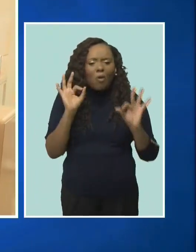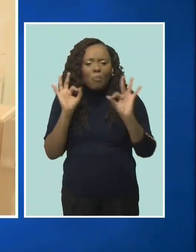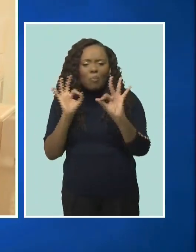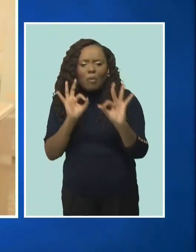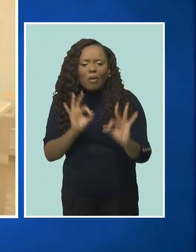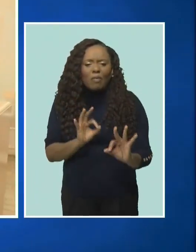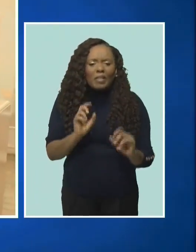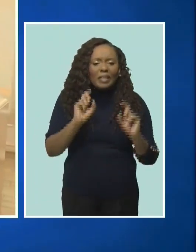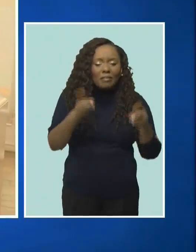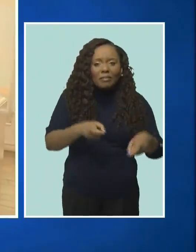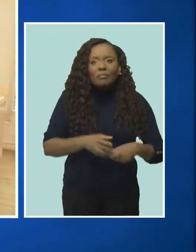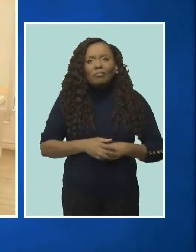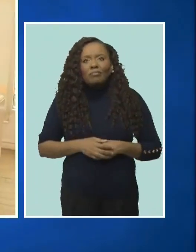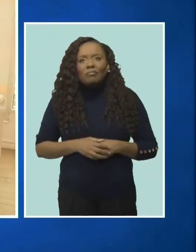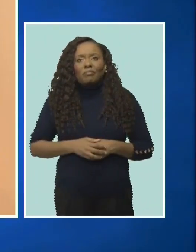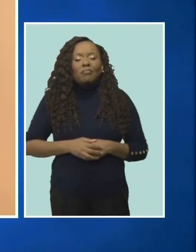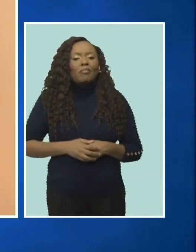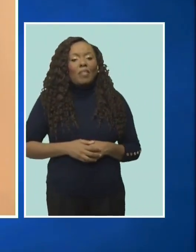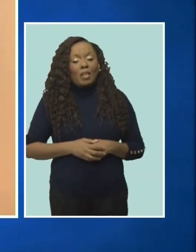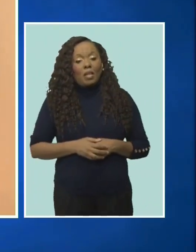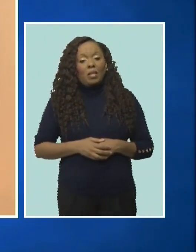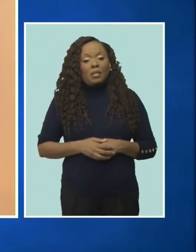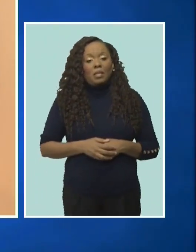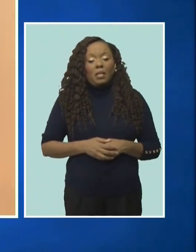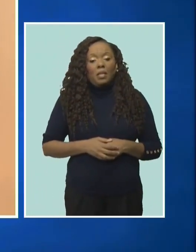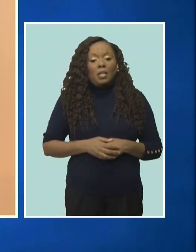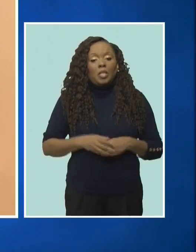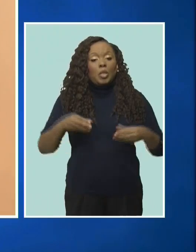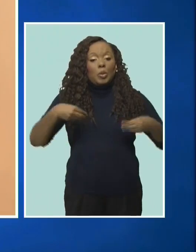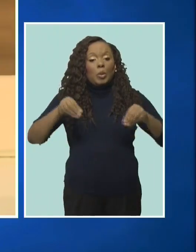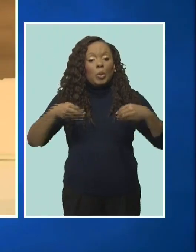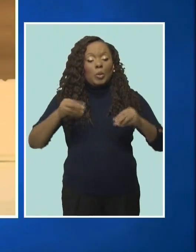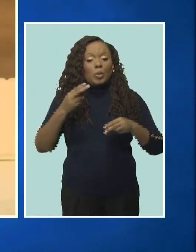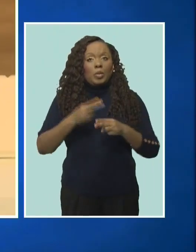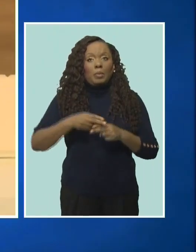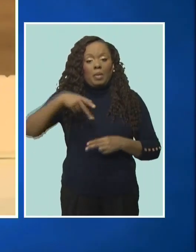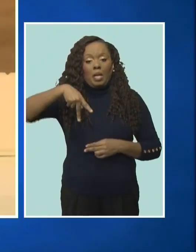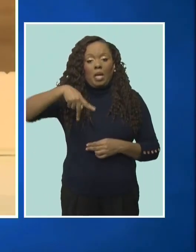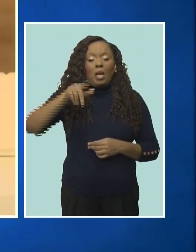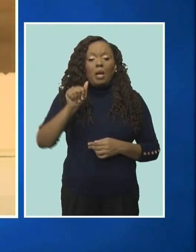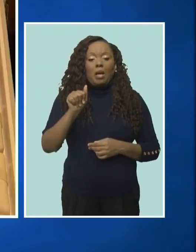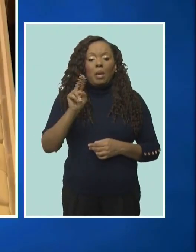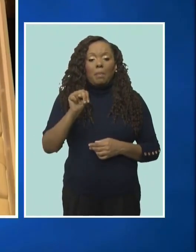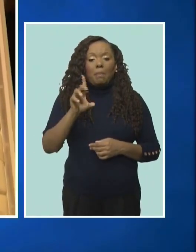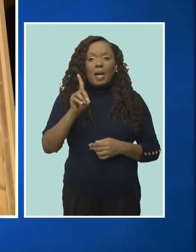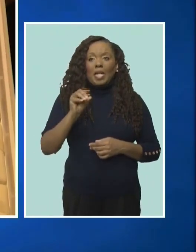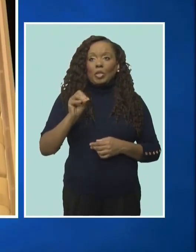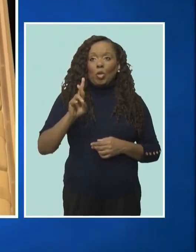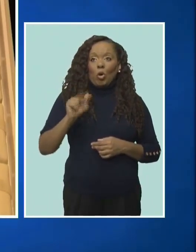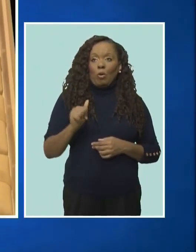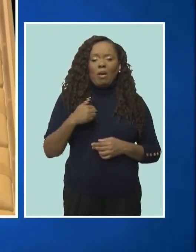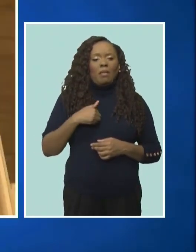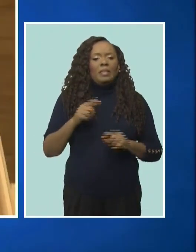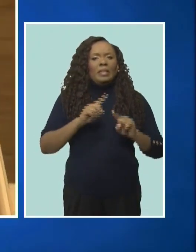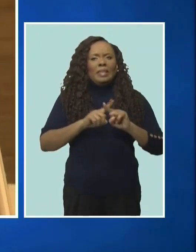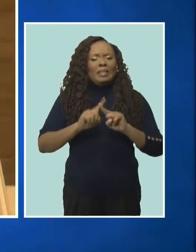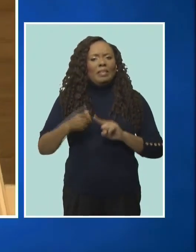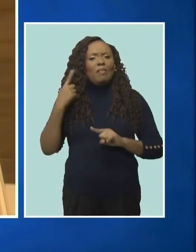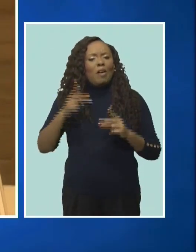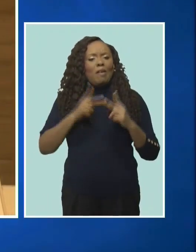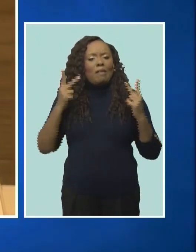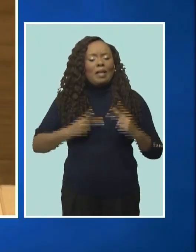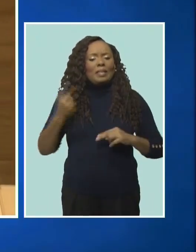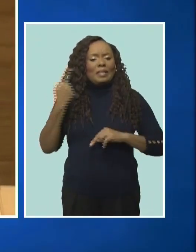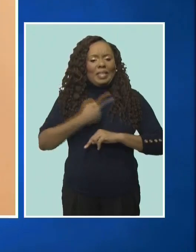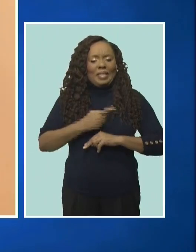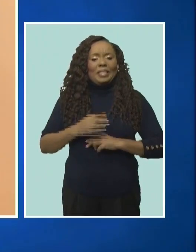gift. Senior sales associate at Pandora, Juanita Down, says the store has a wide selection of pieces for Valentine's. Yes,